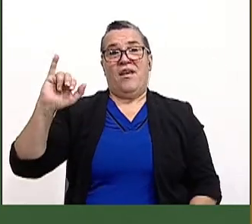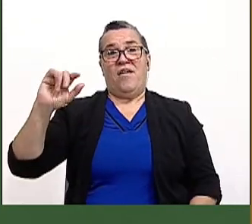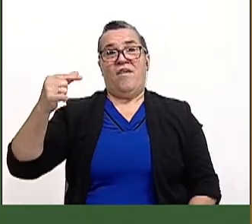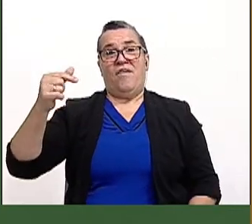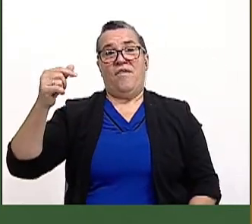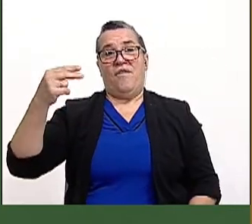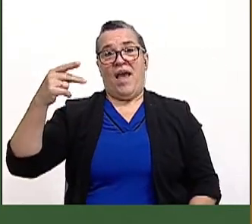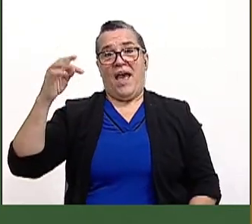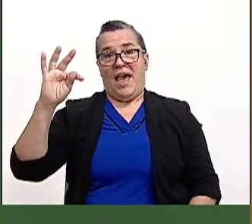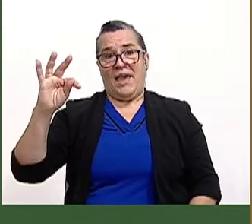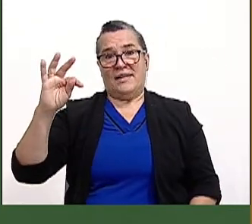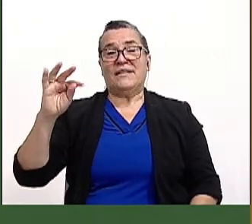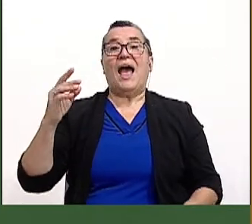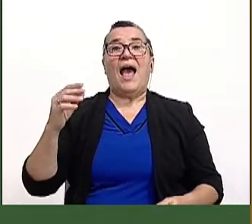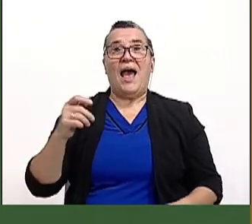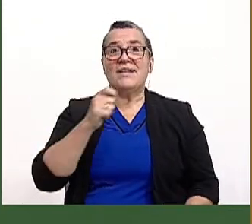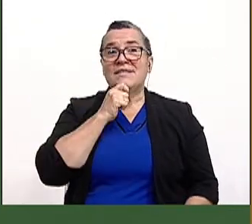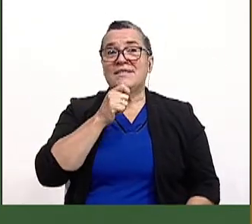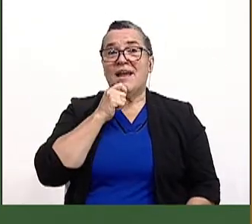traffic lights.